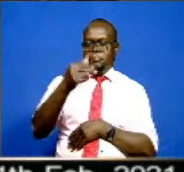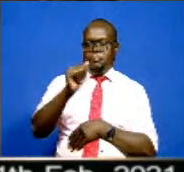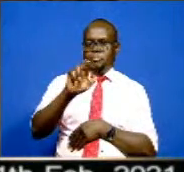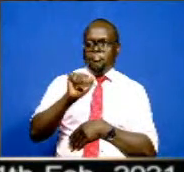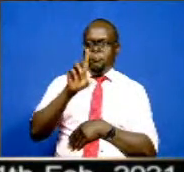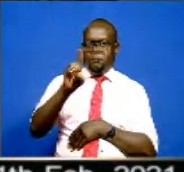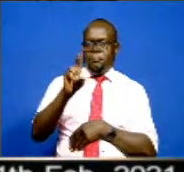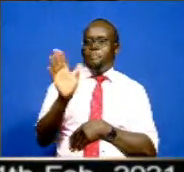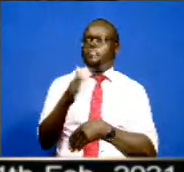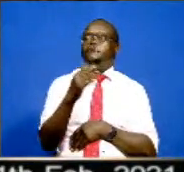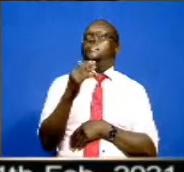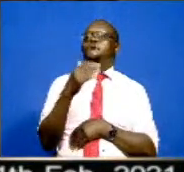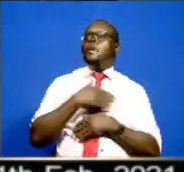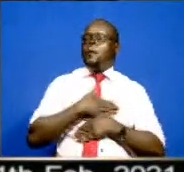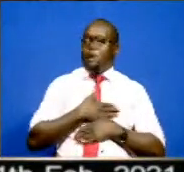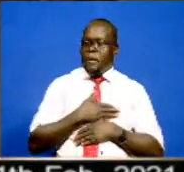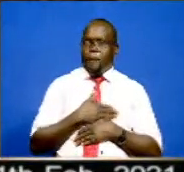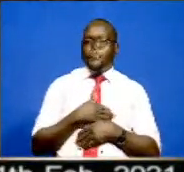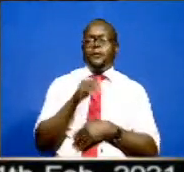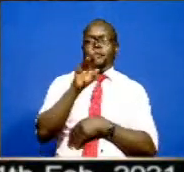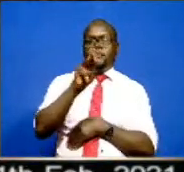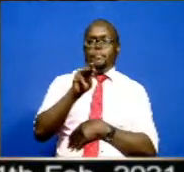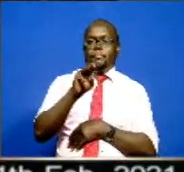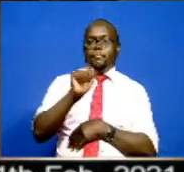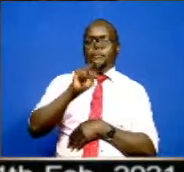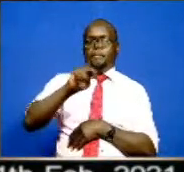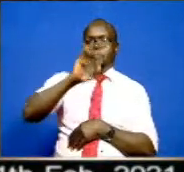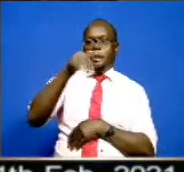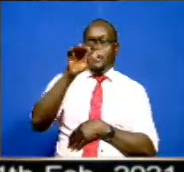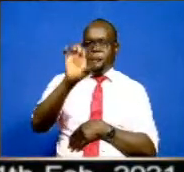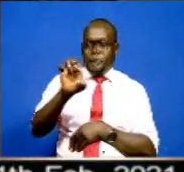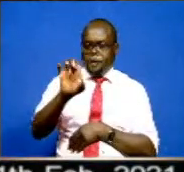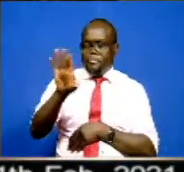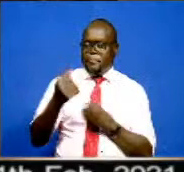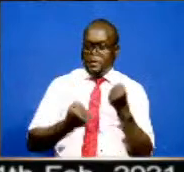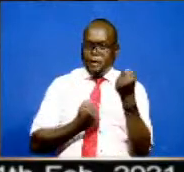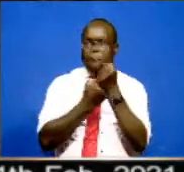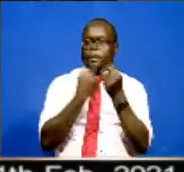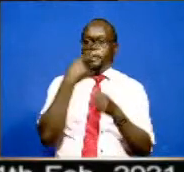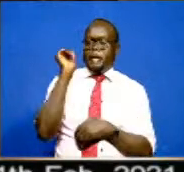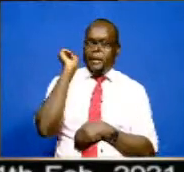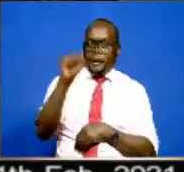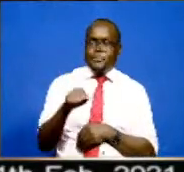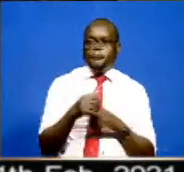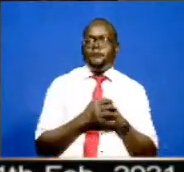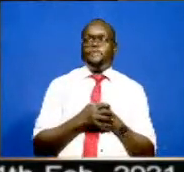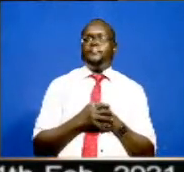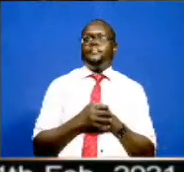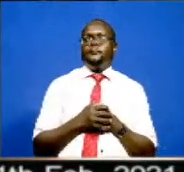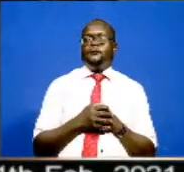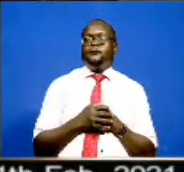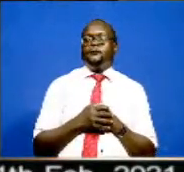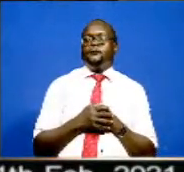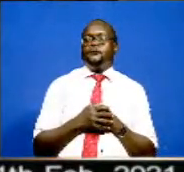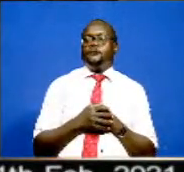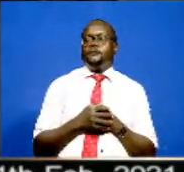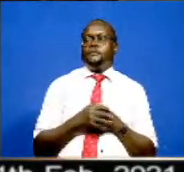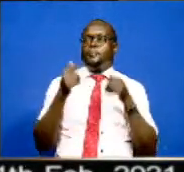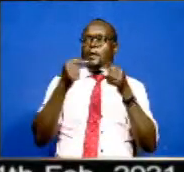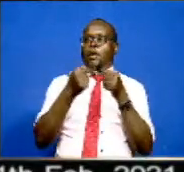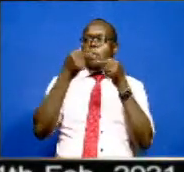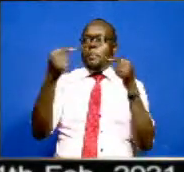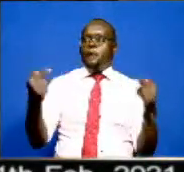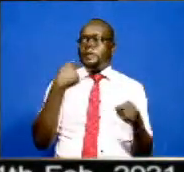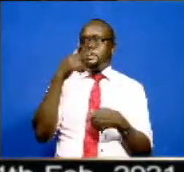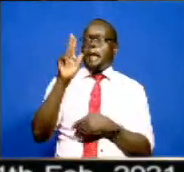the Honourable Joseph Manche MP. Will as many as of that opinion say aye? Aye. Will as many as of